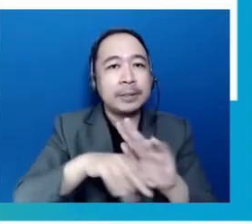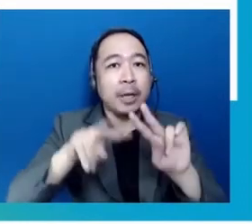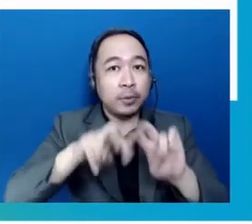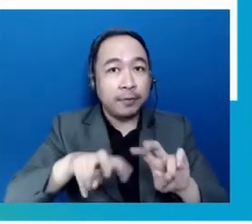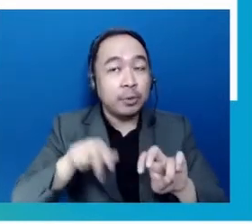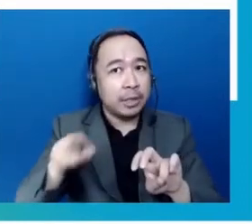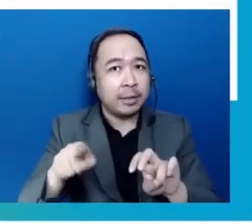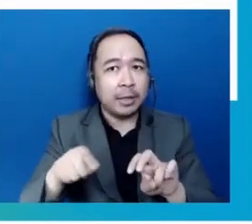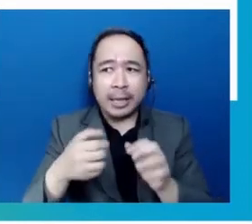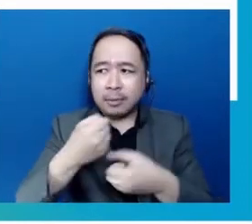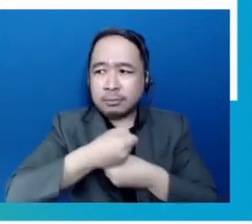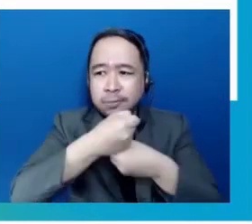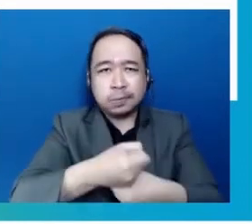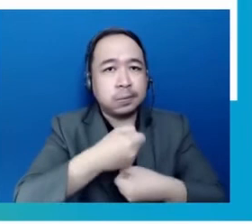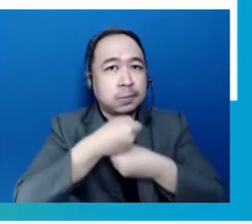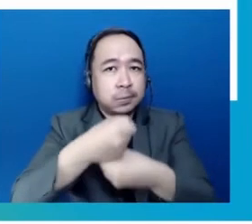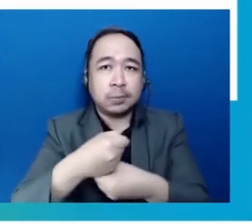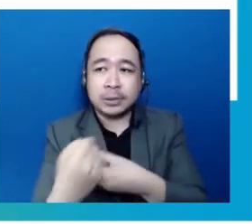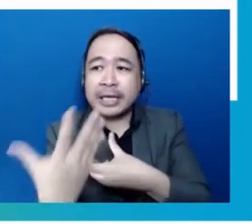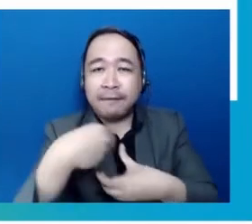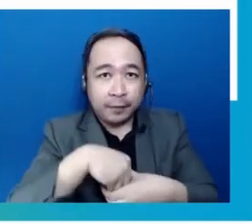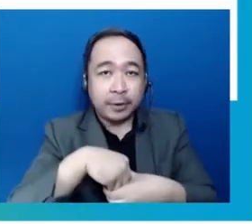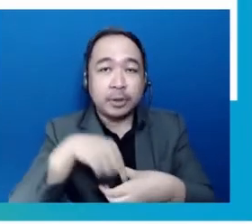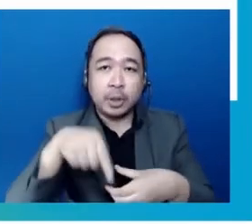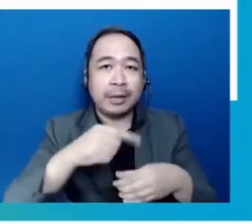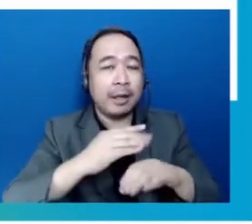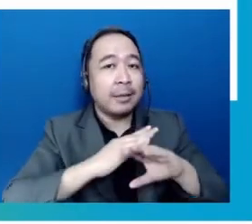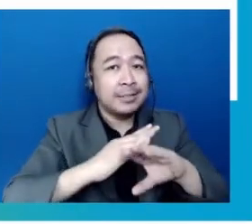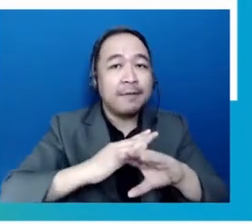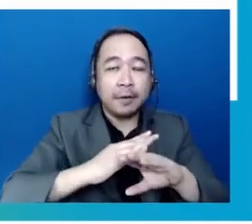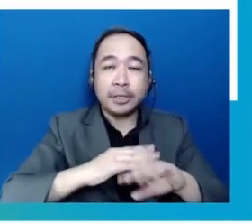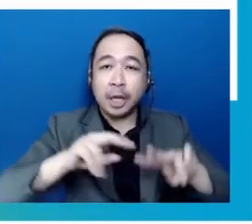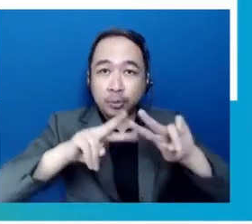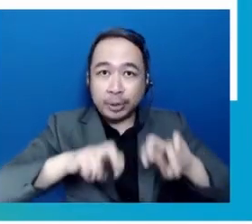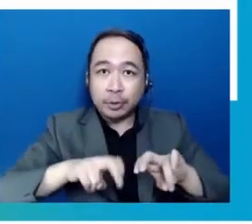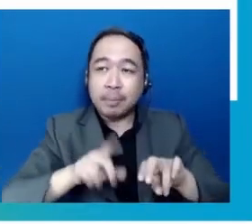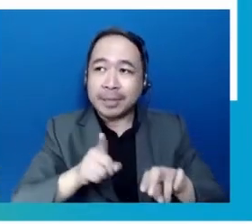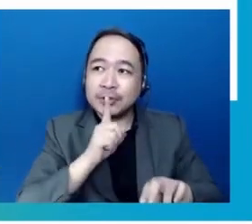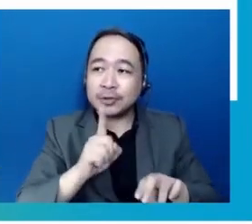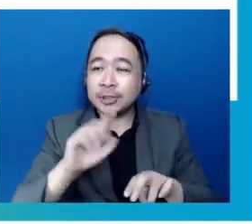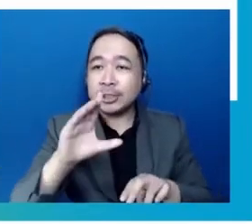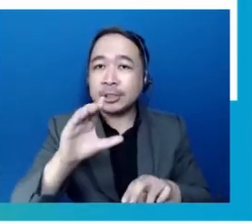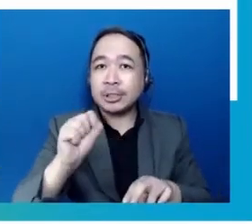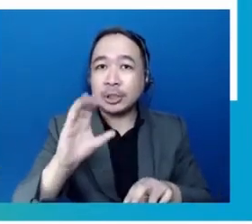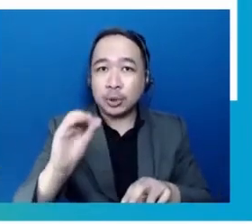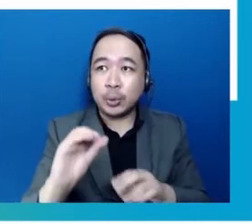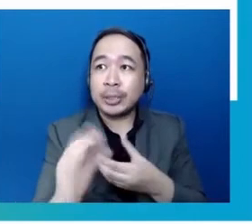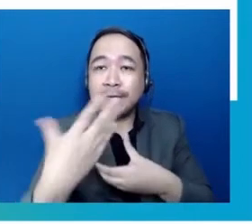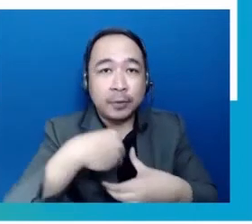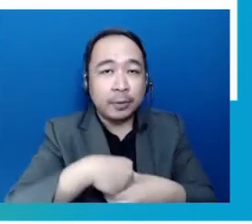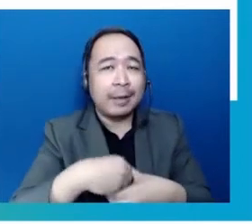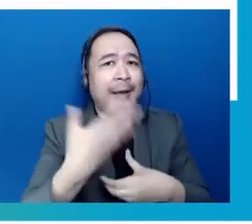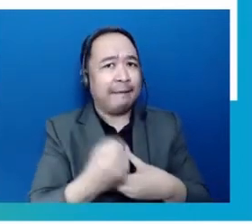stakeholder engagement plan for upcoming safeguard review will ensure the civil society and the project affected community voices be